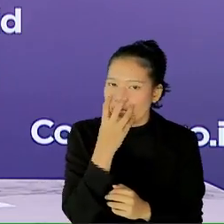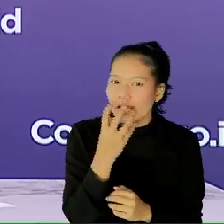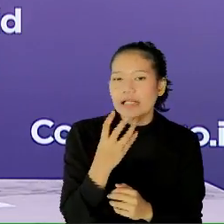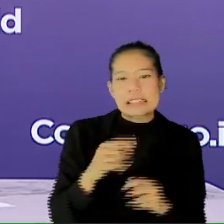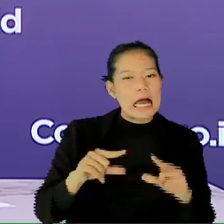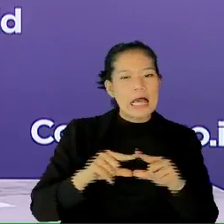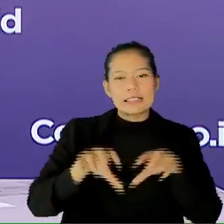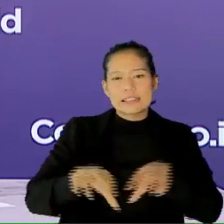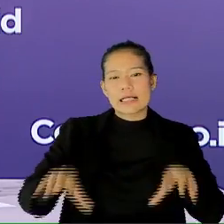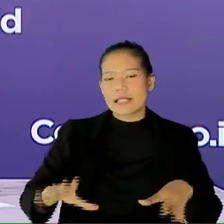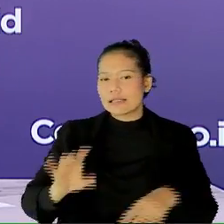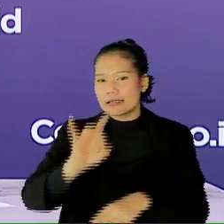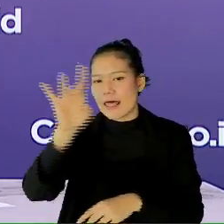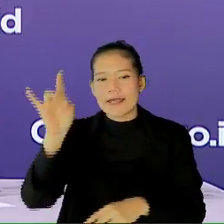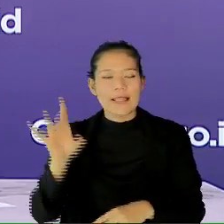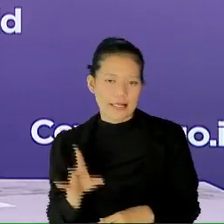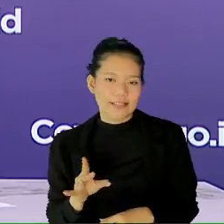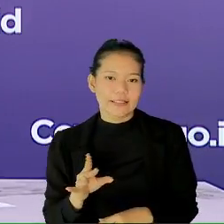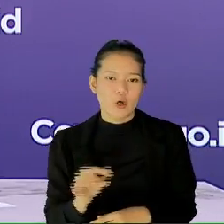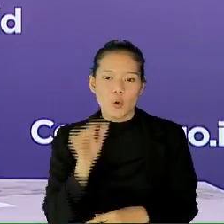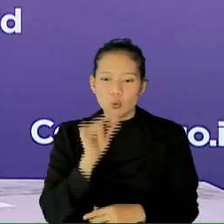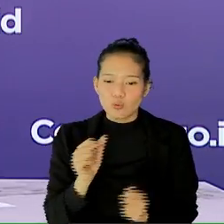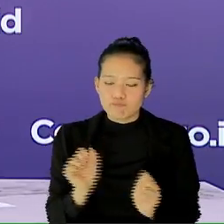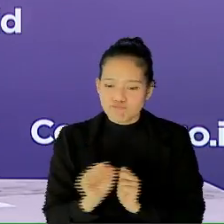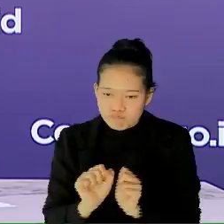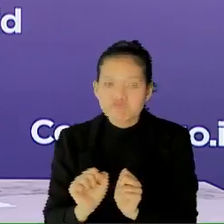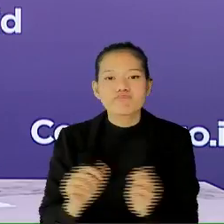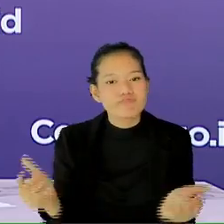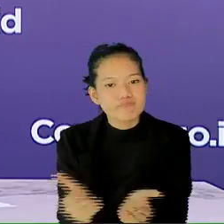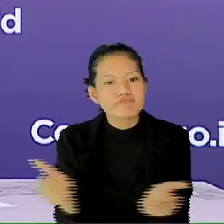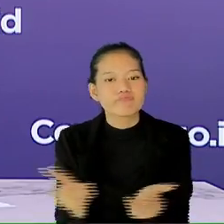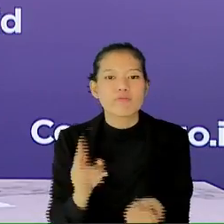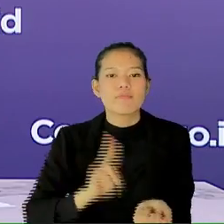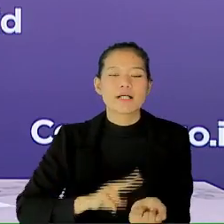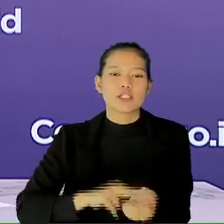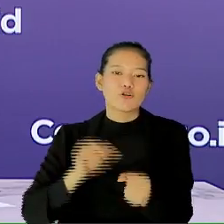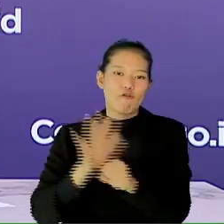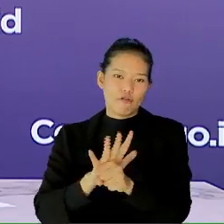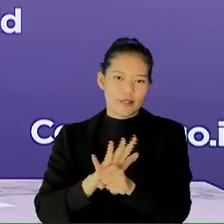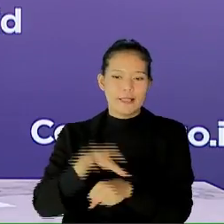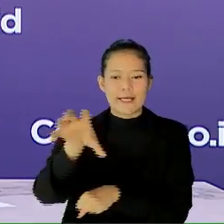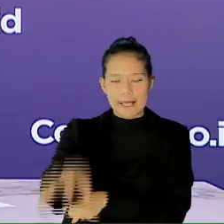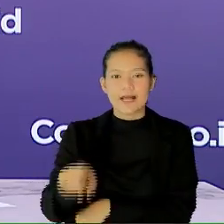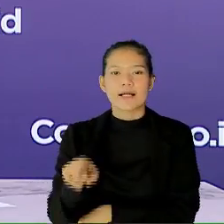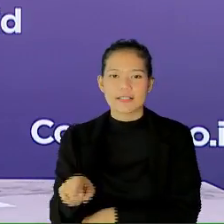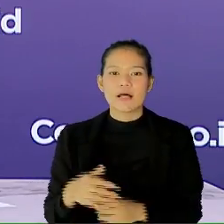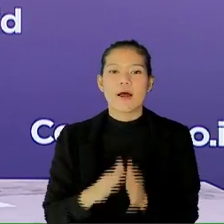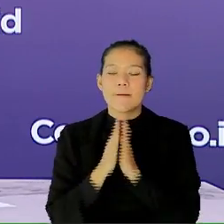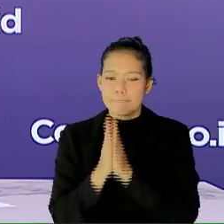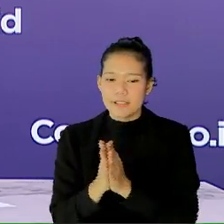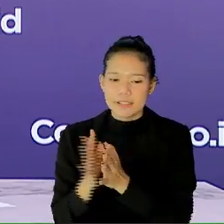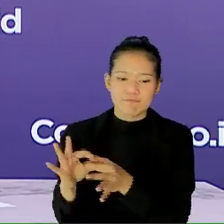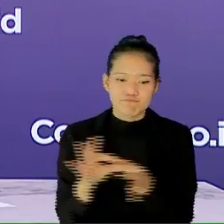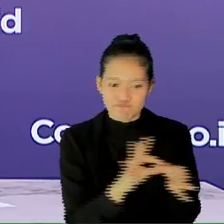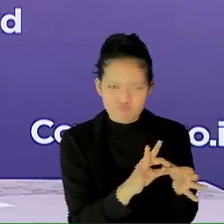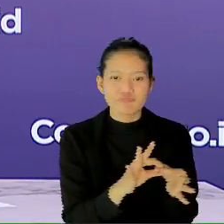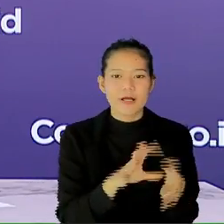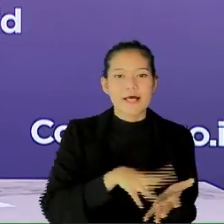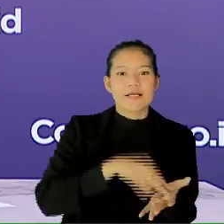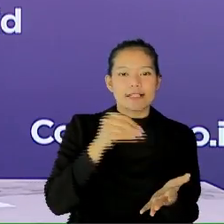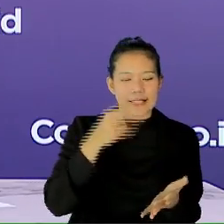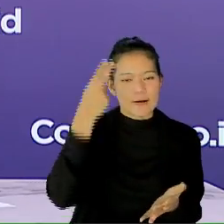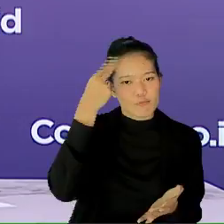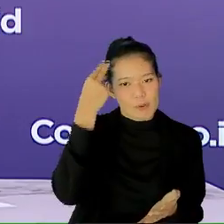medical devices at every COVID-19 referral hospitals in their area. And please coordinate with the center or